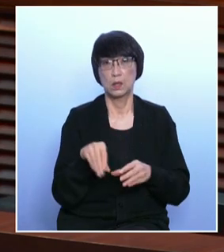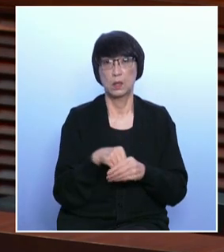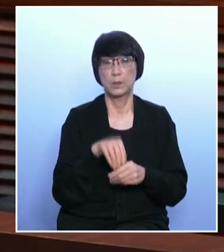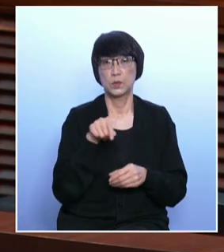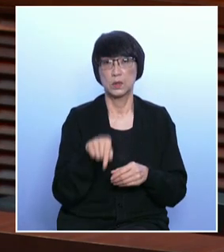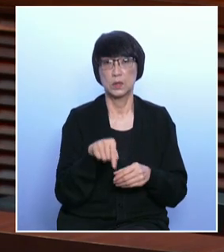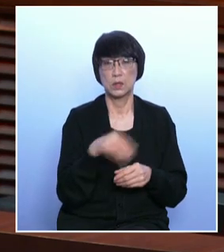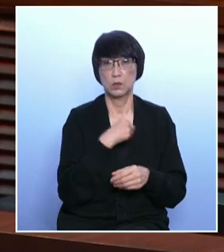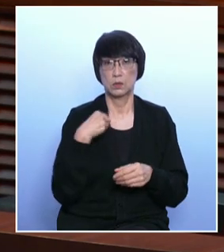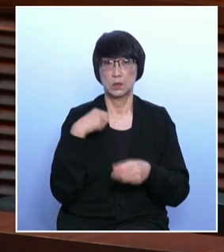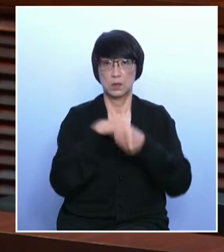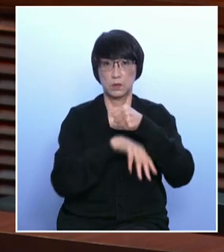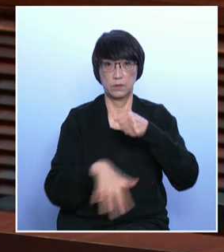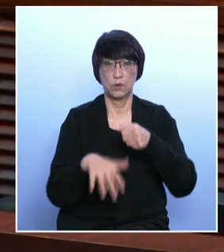Executive,